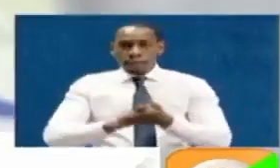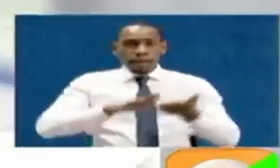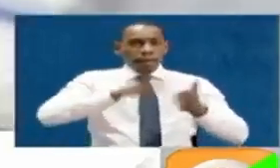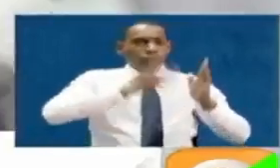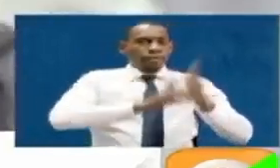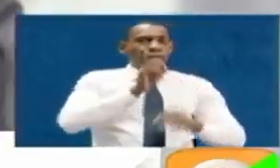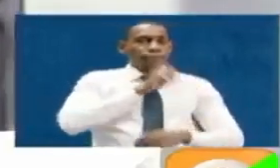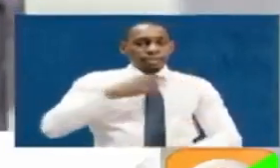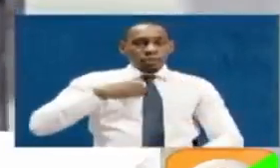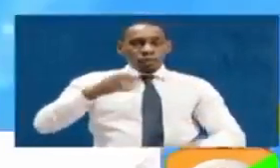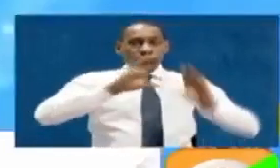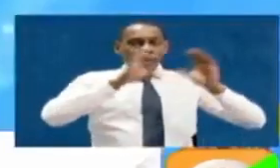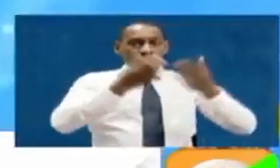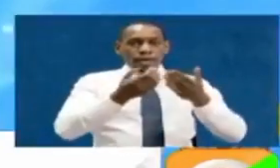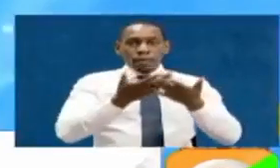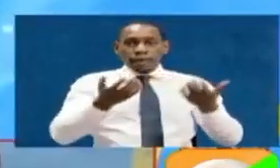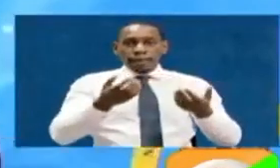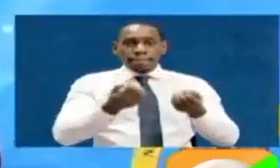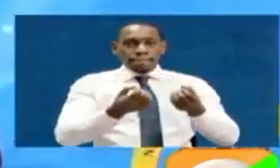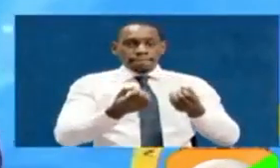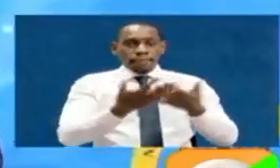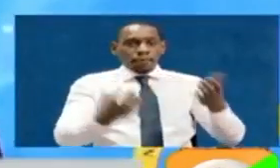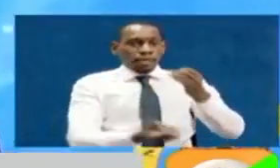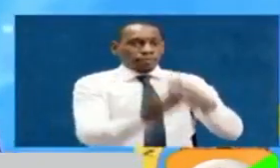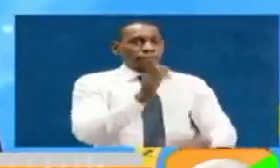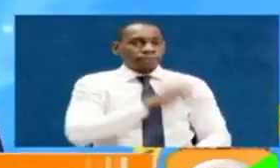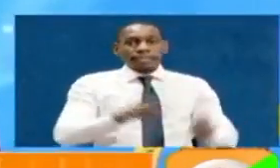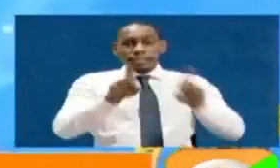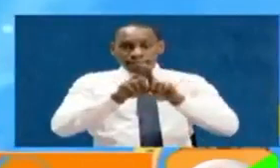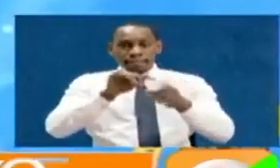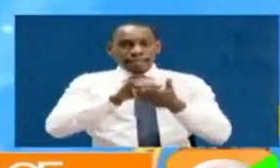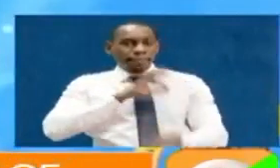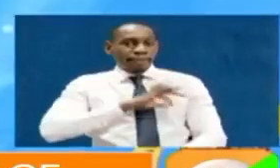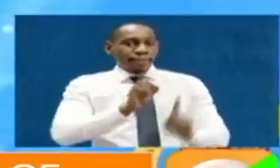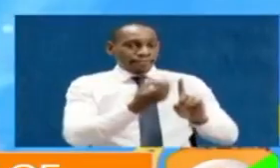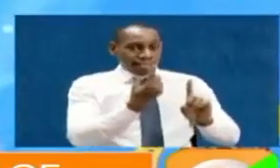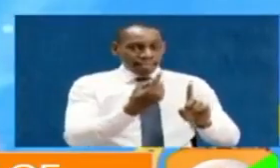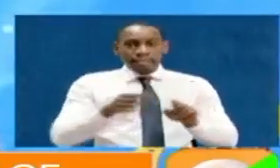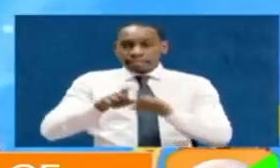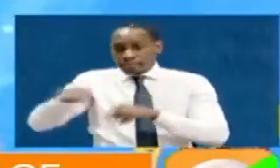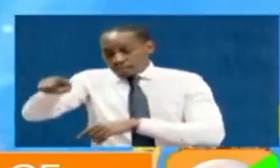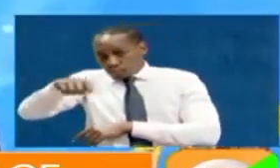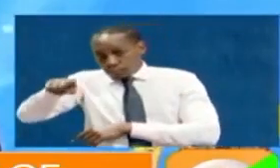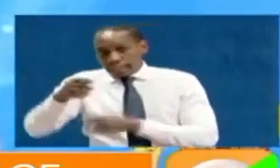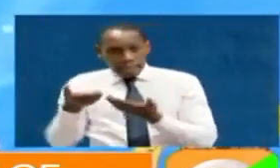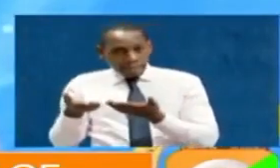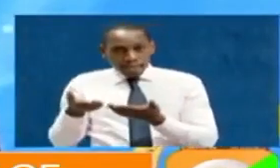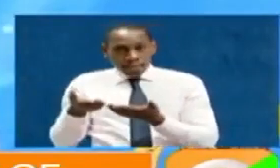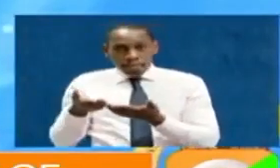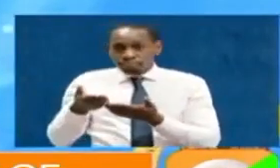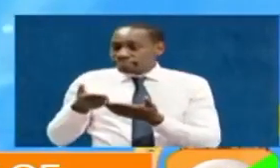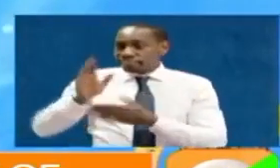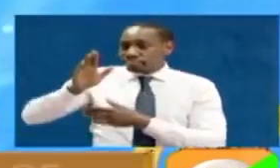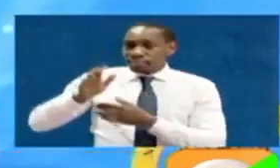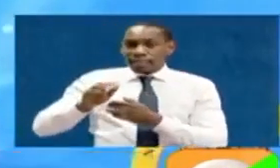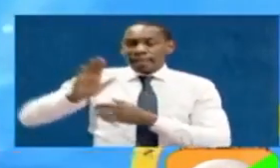richer worlds where these products are produced are the ones to benefit first, and we end up in the end of the